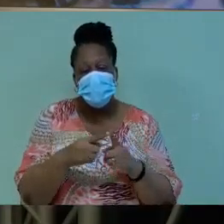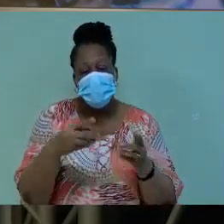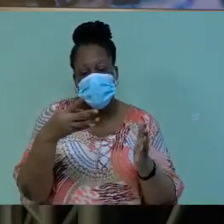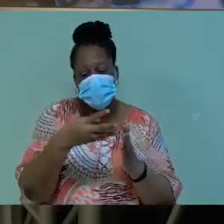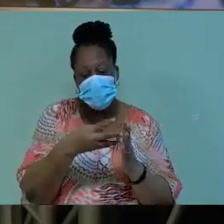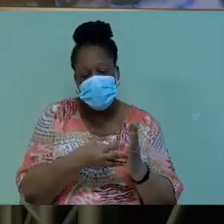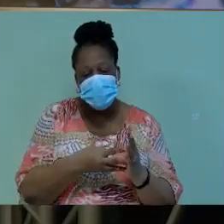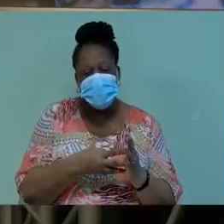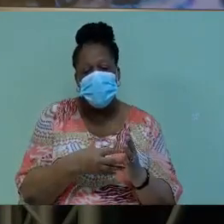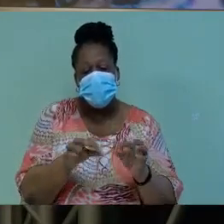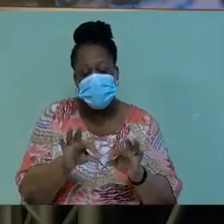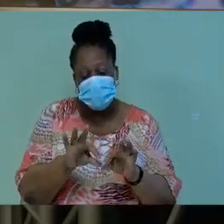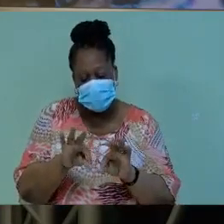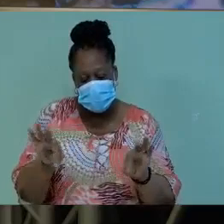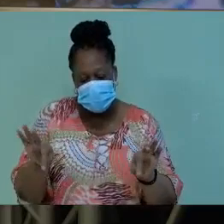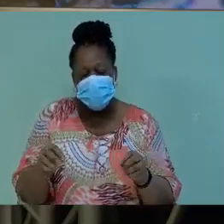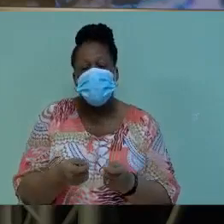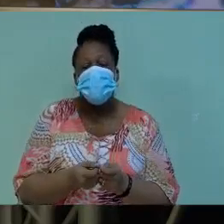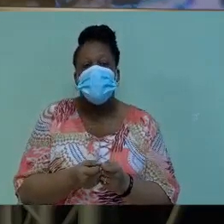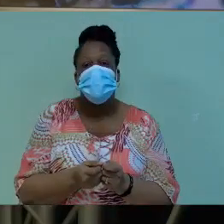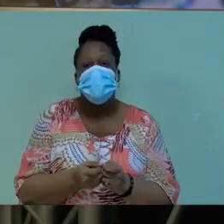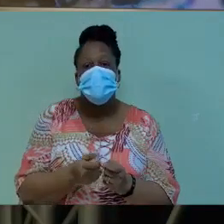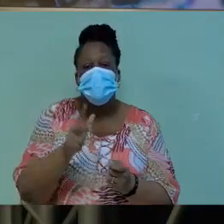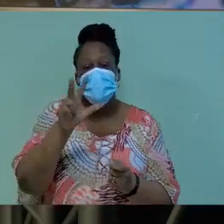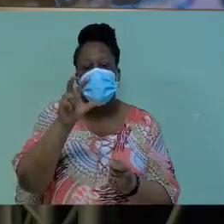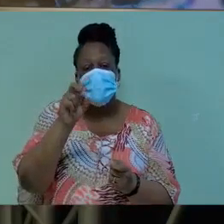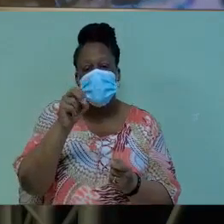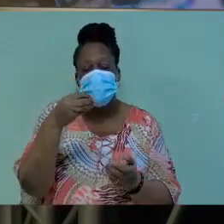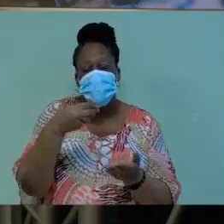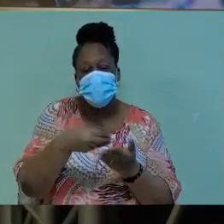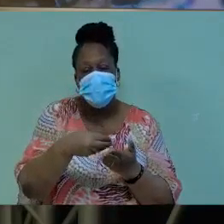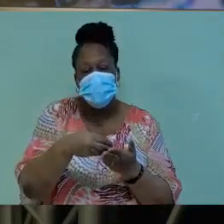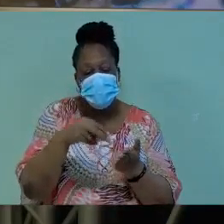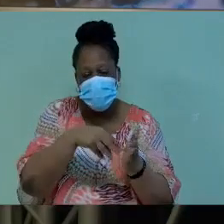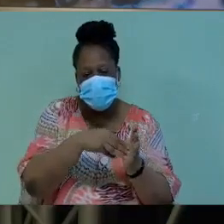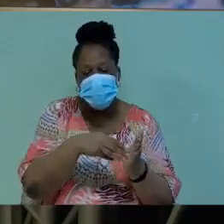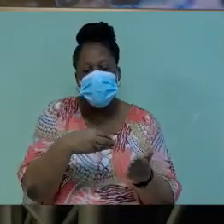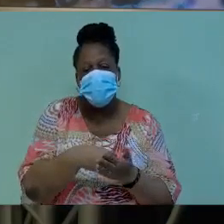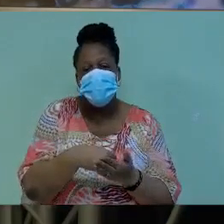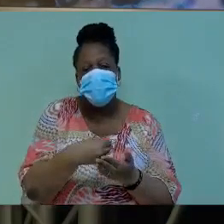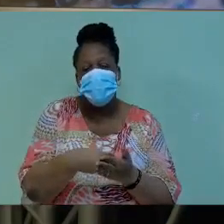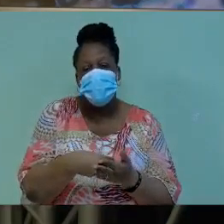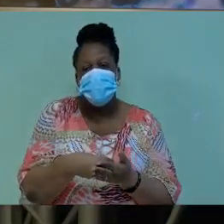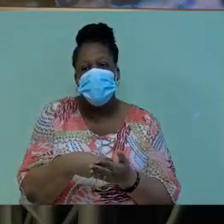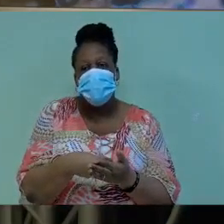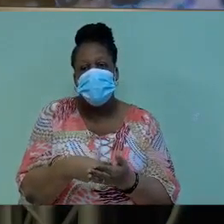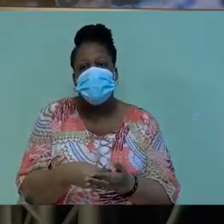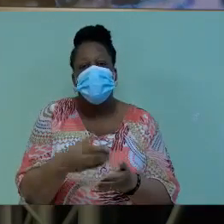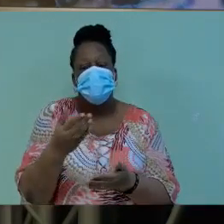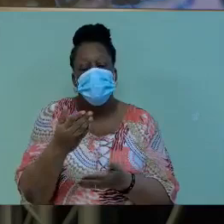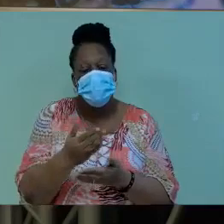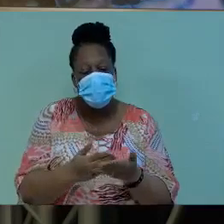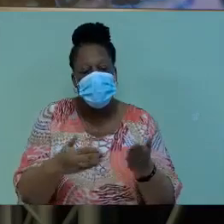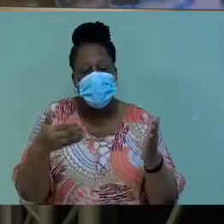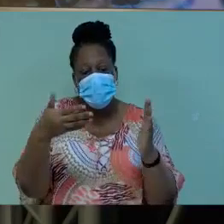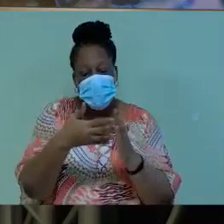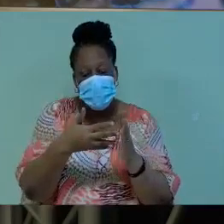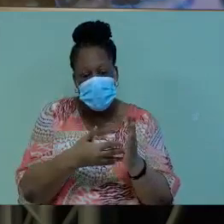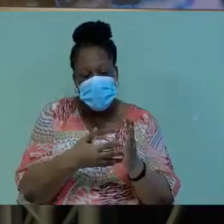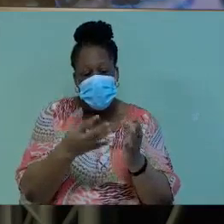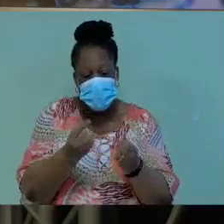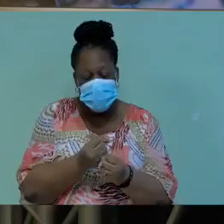donors were specific. We received $30,000 in that regard. donation towards testing. Some donors felt